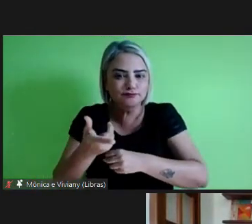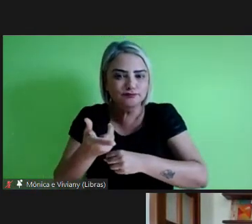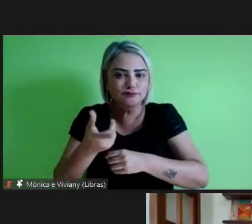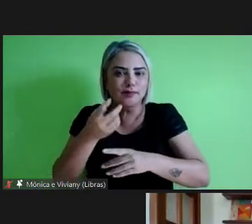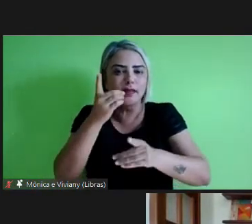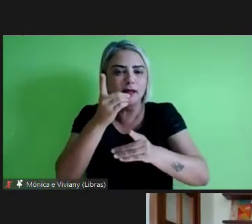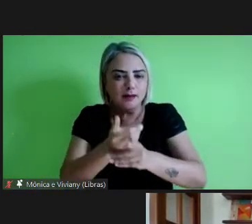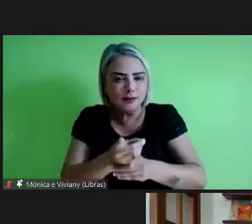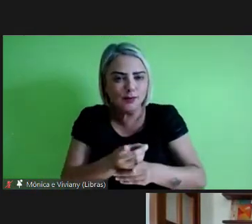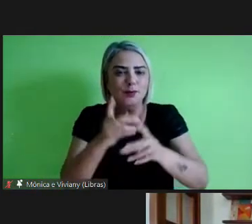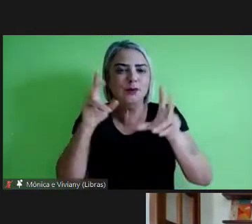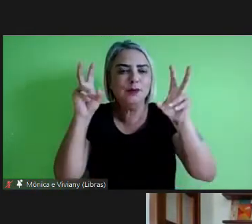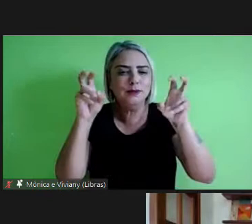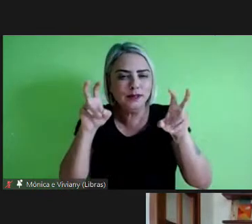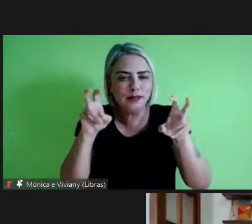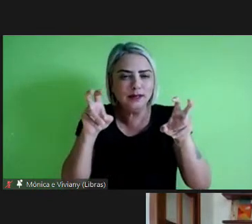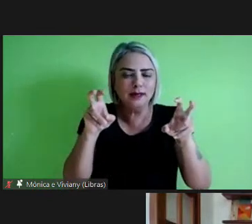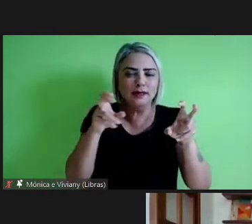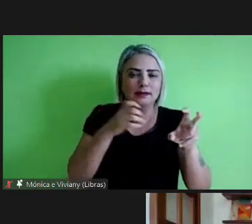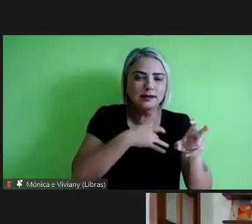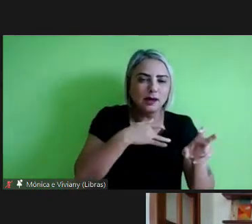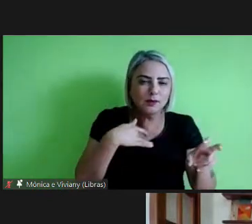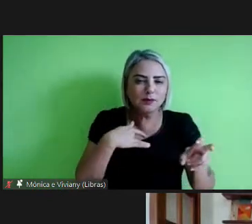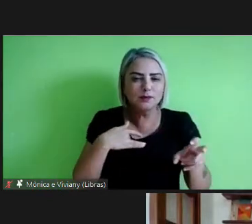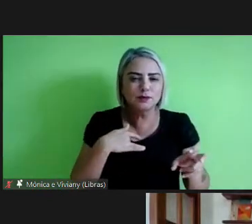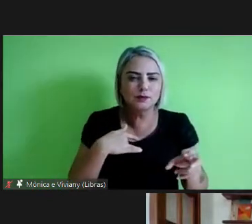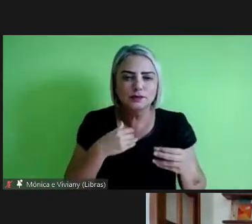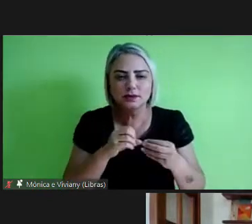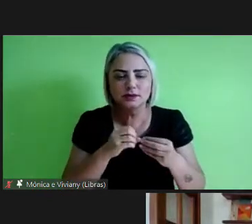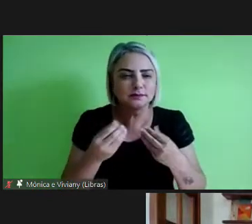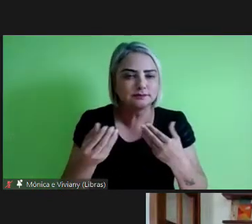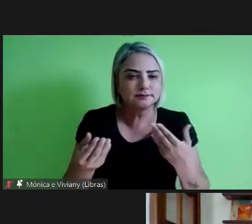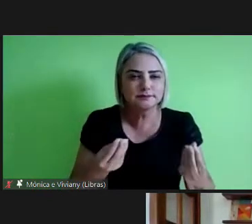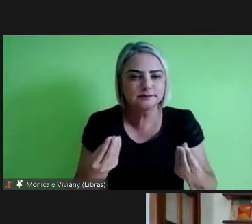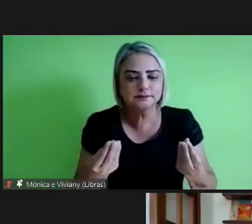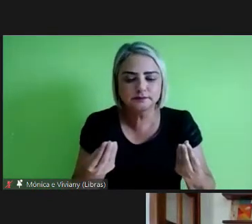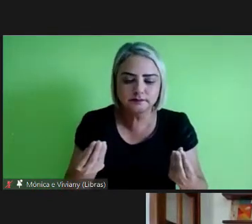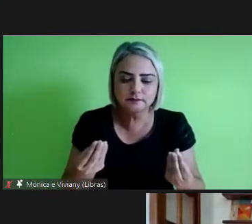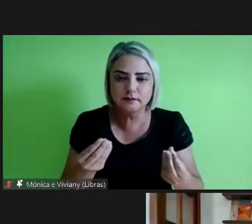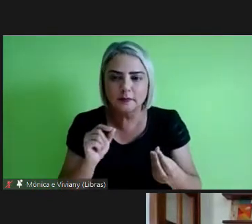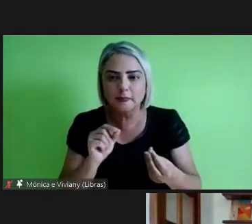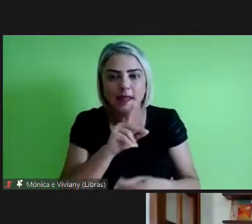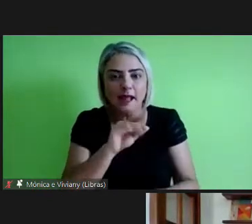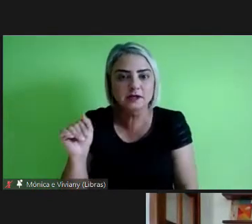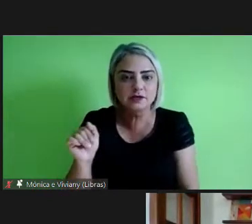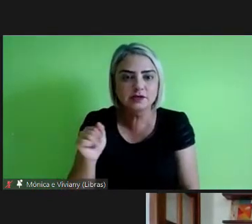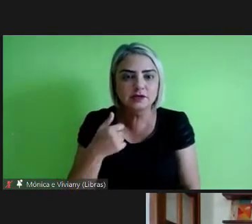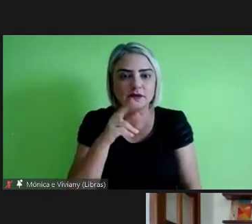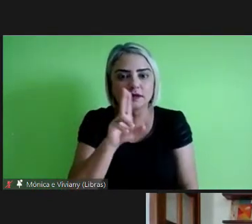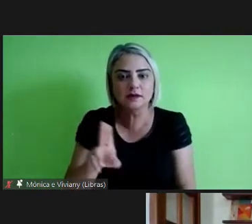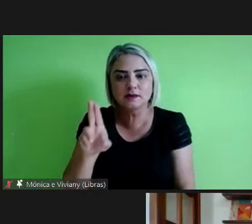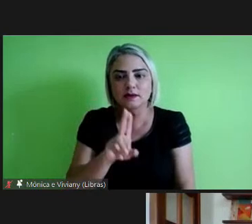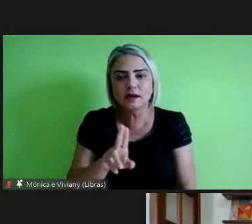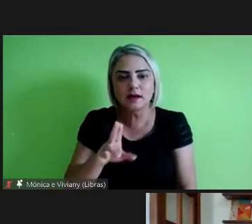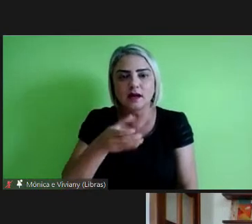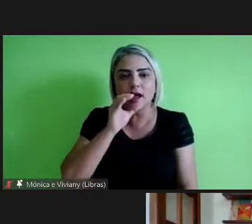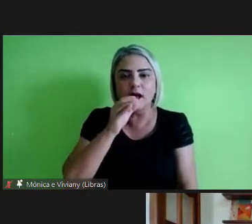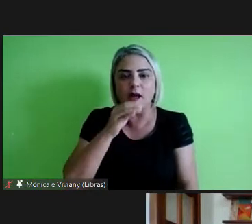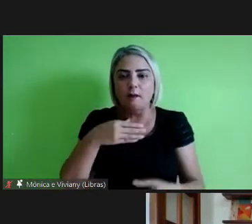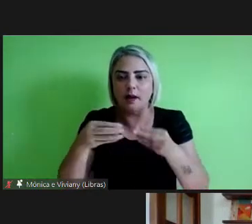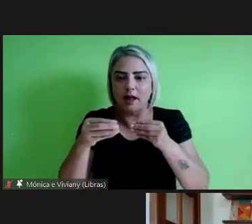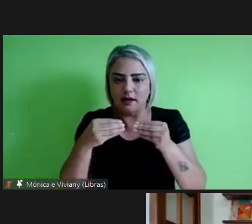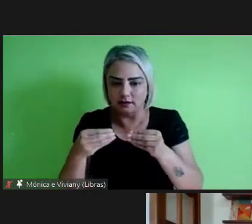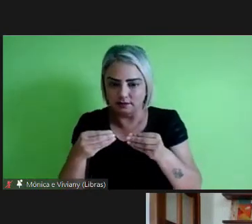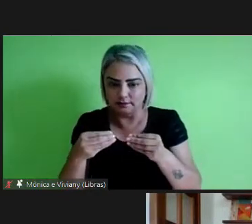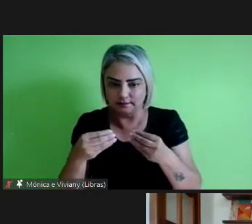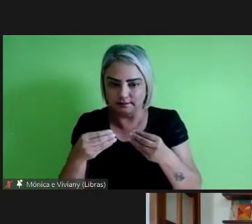that meeting to discuss that theme of health, or maybe of that day, the user who